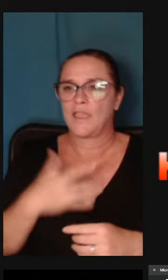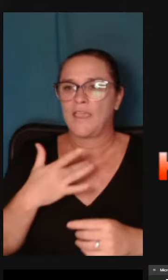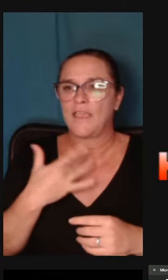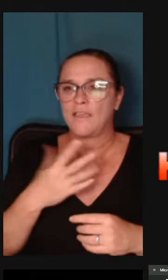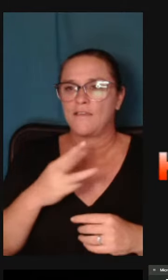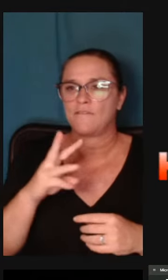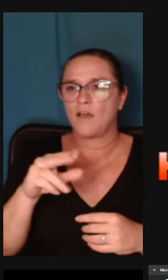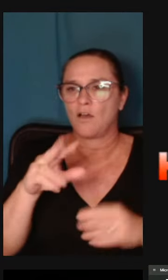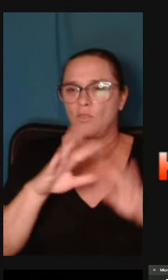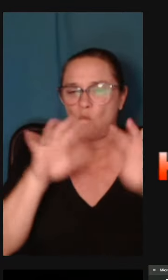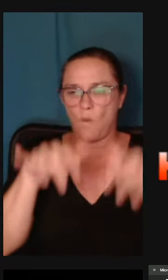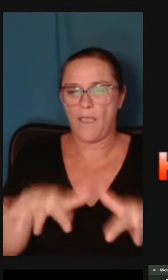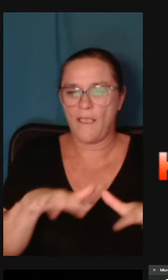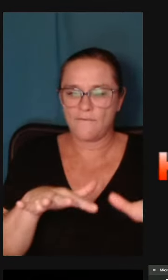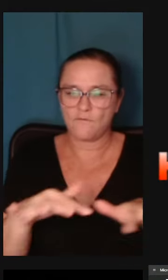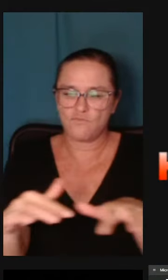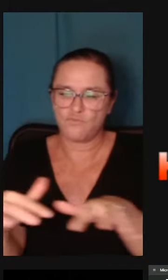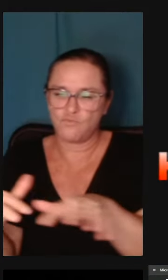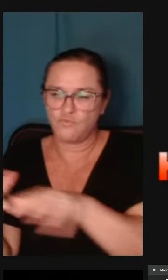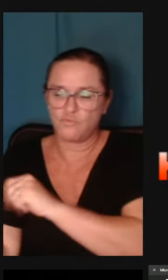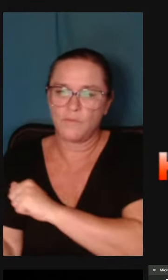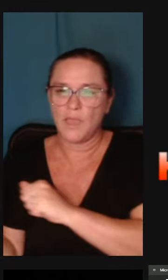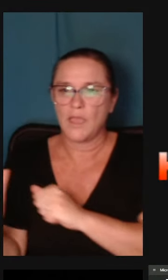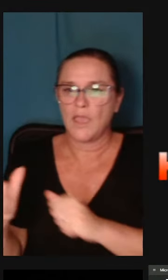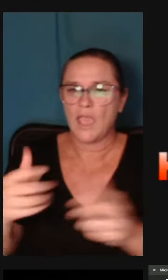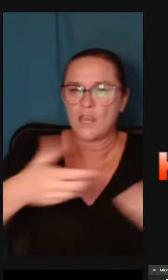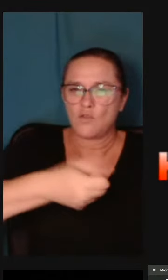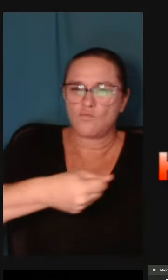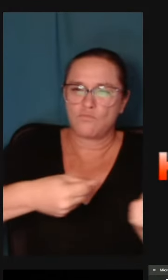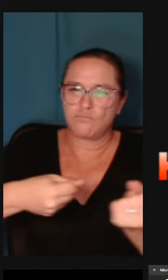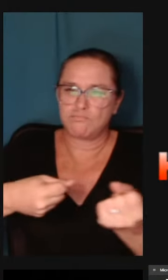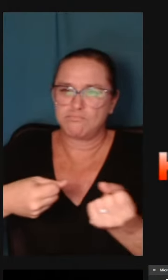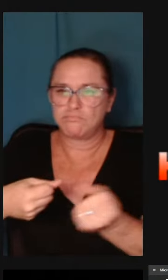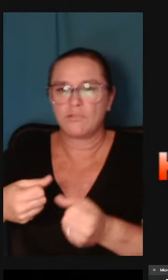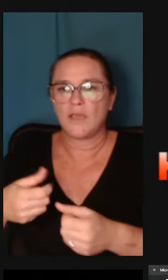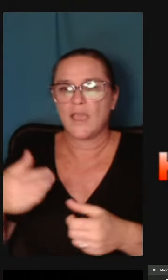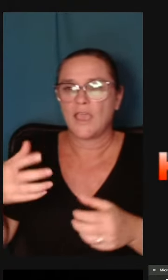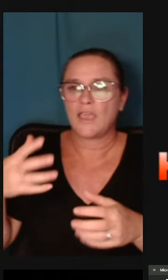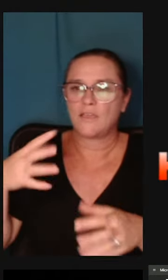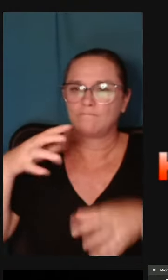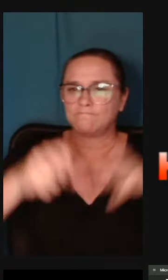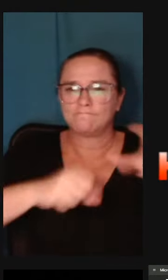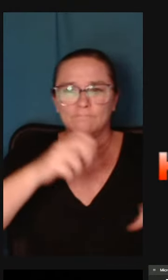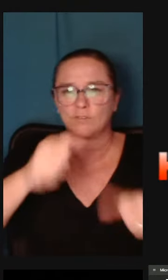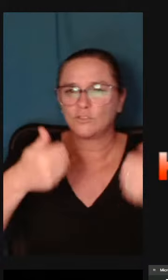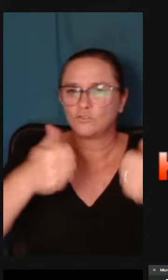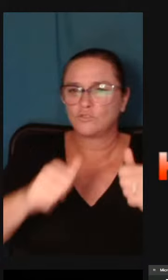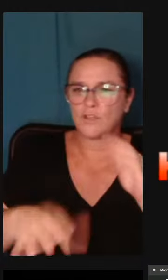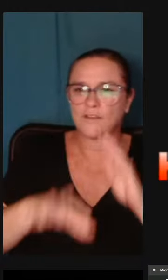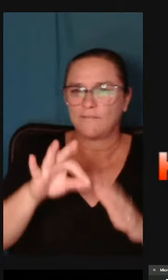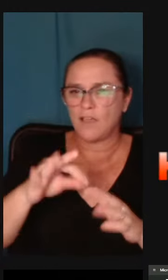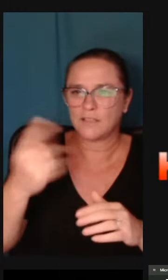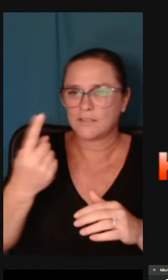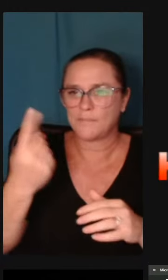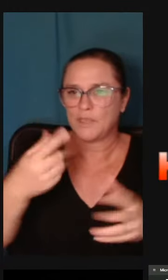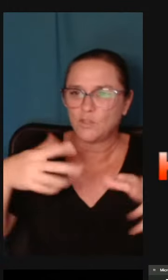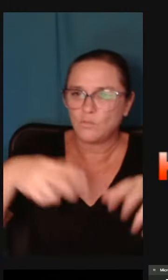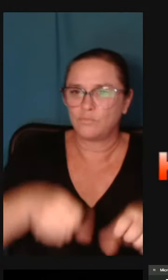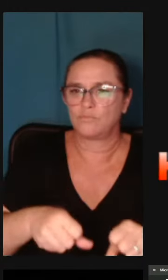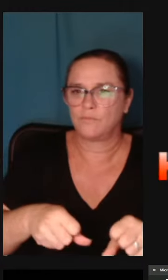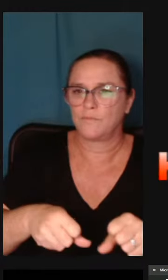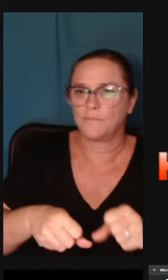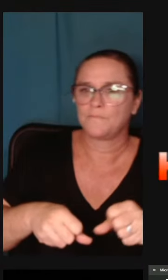to sea. Before it got too deep, he groped for something, anything that could save him, found land, and propped himself up,